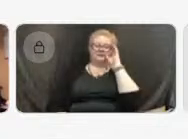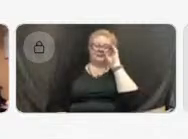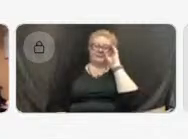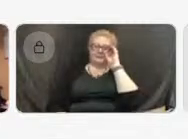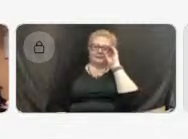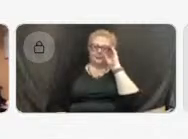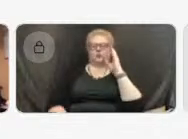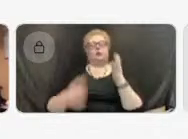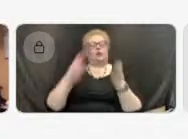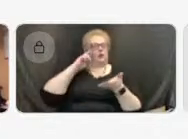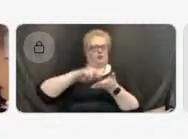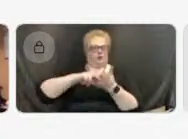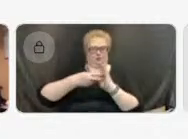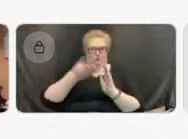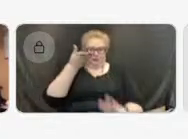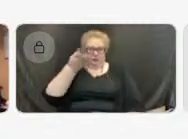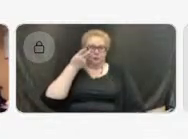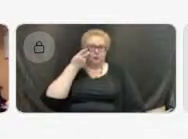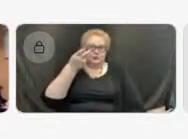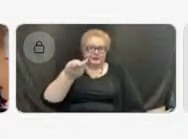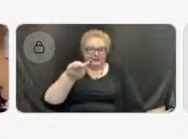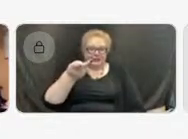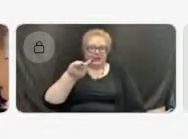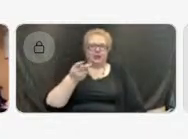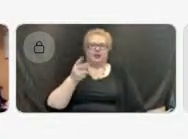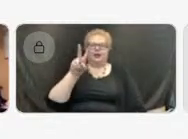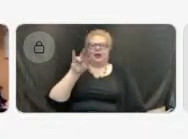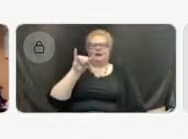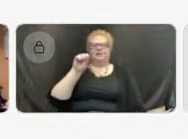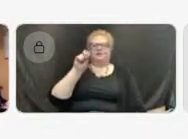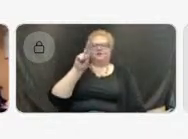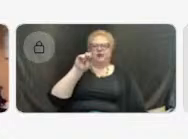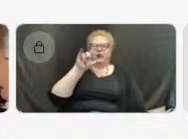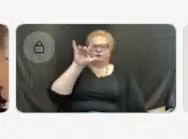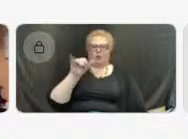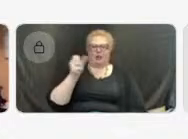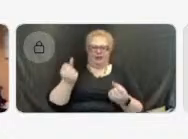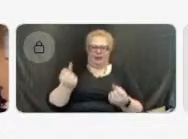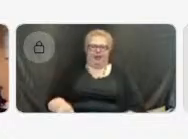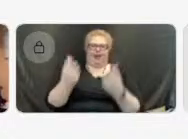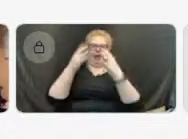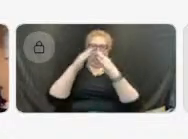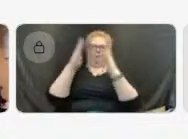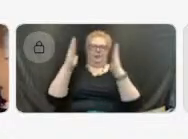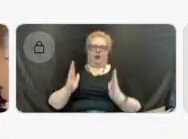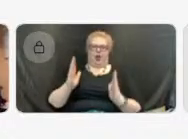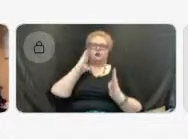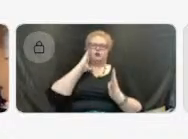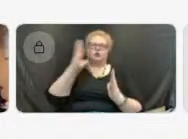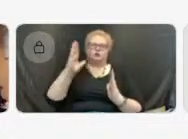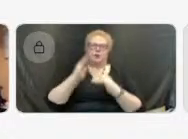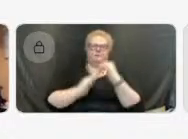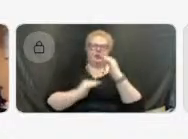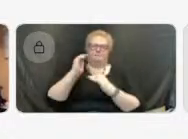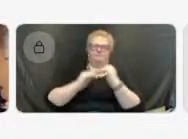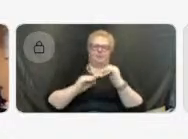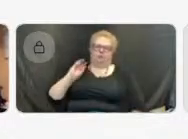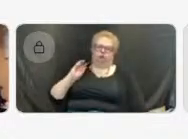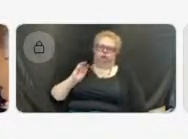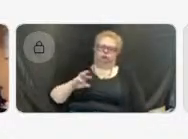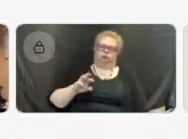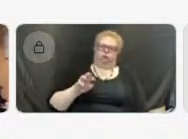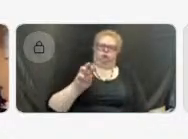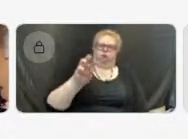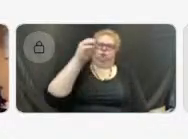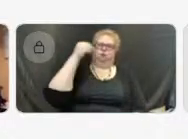The purpose of this overlay is to give you a visual of just how many houses will be going up against the Plantation Acres